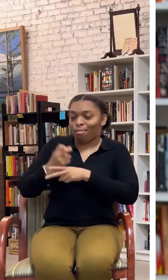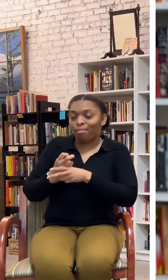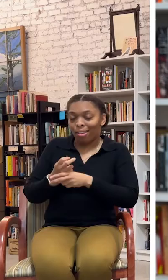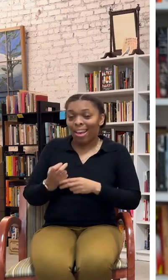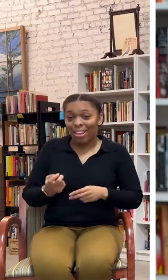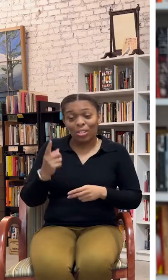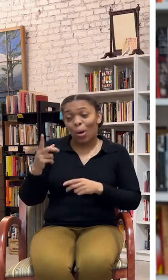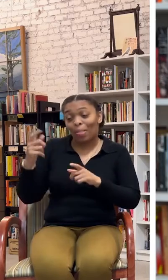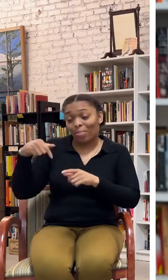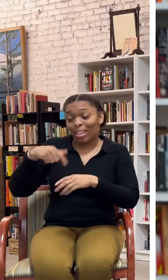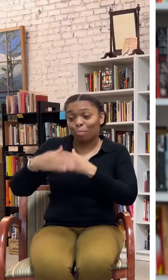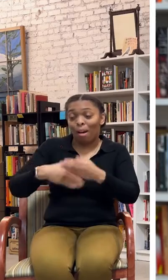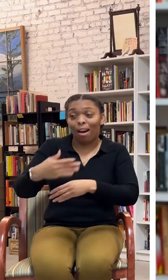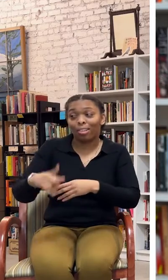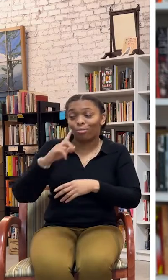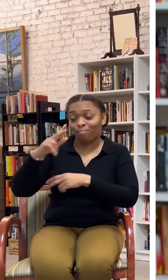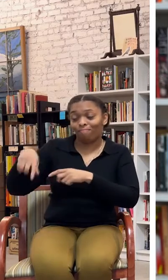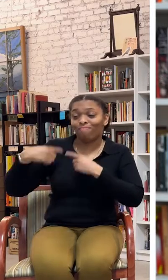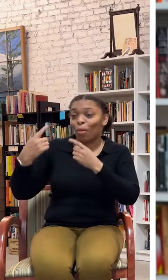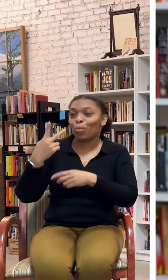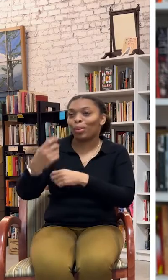It took 3 years.